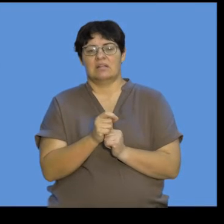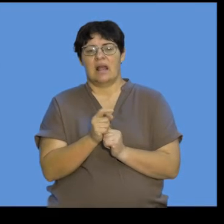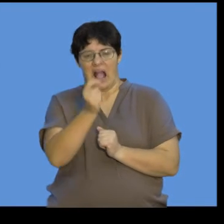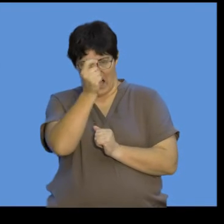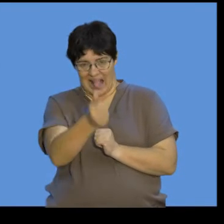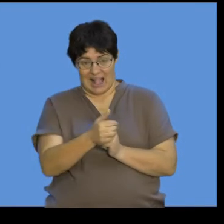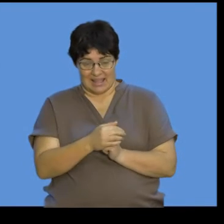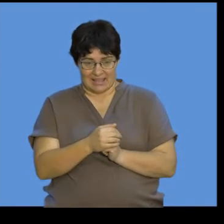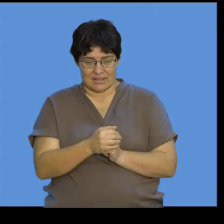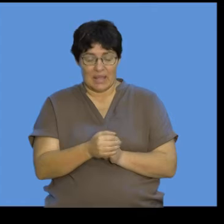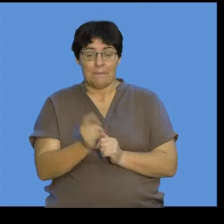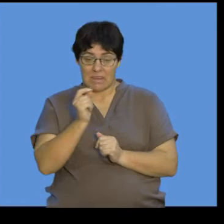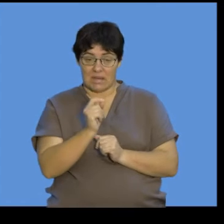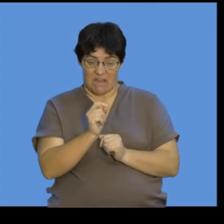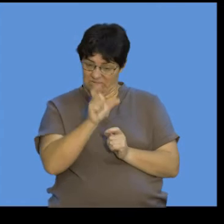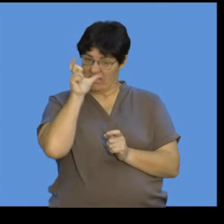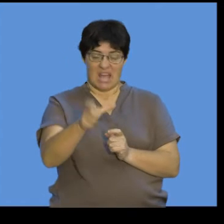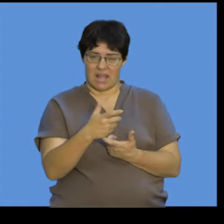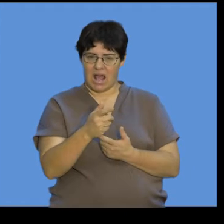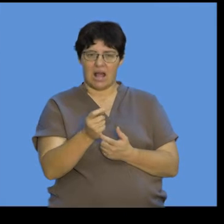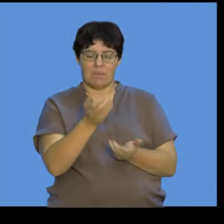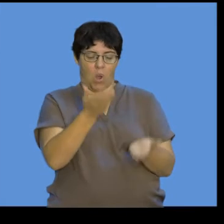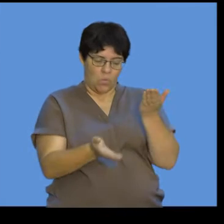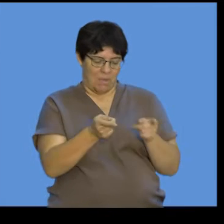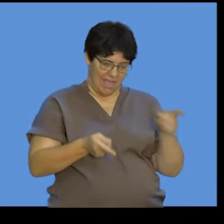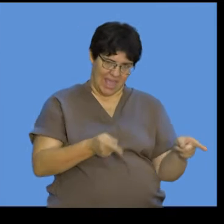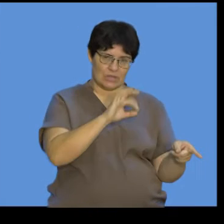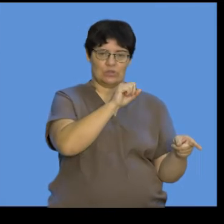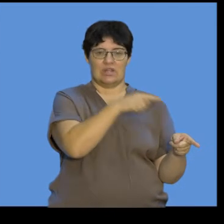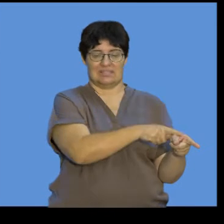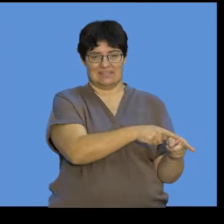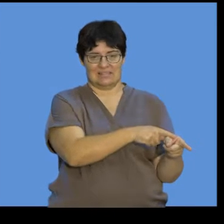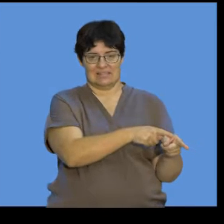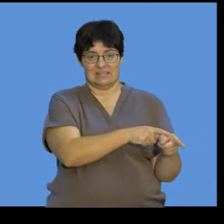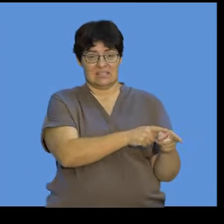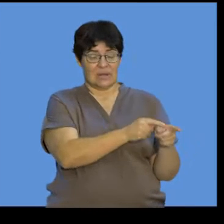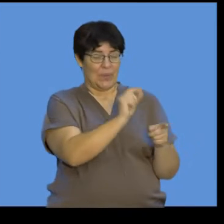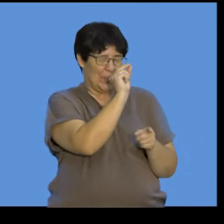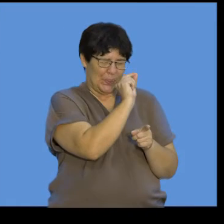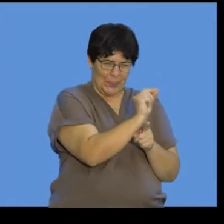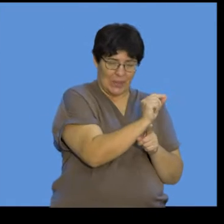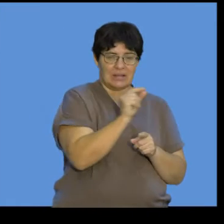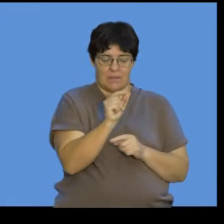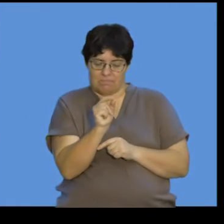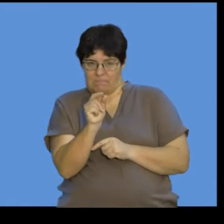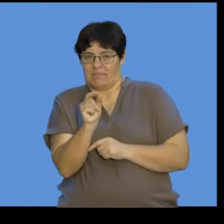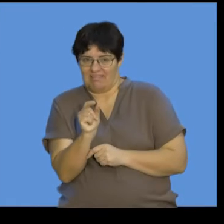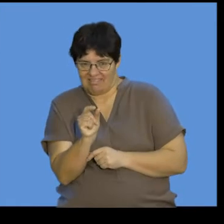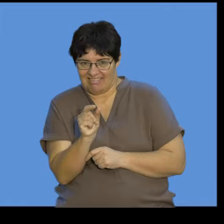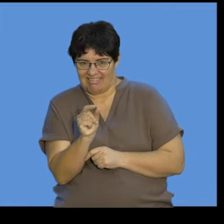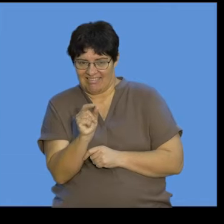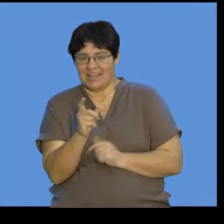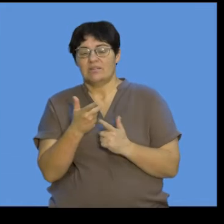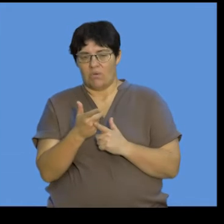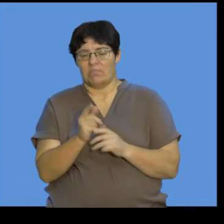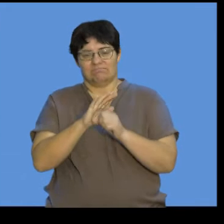say slightly greater, this is by comparison to a solid, so it's relative. Hence, they can be compressed